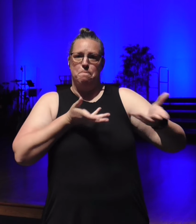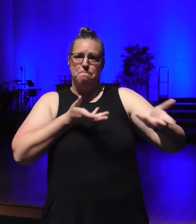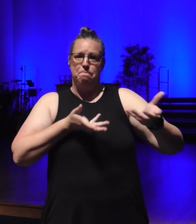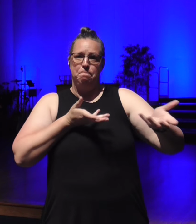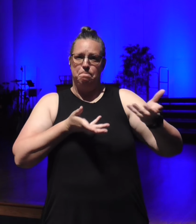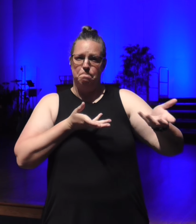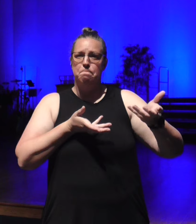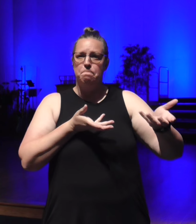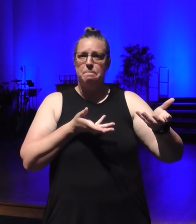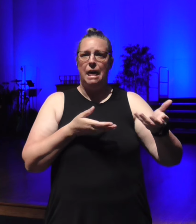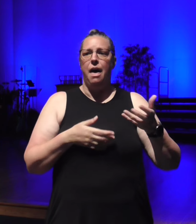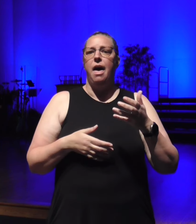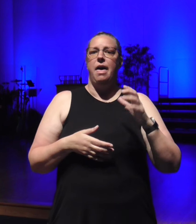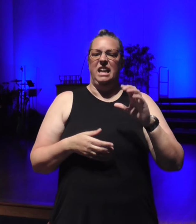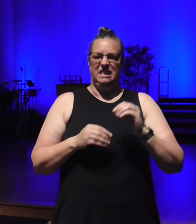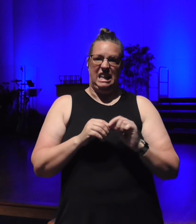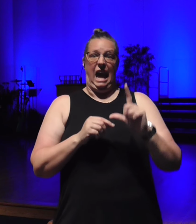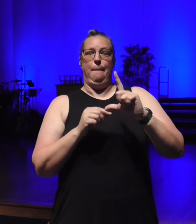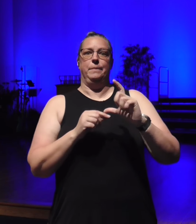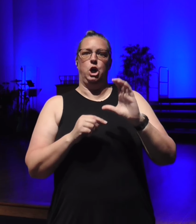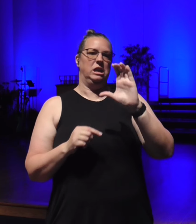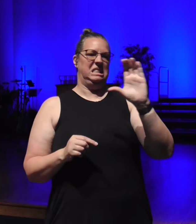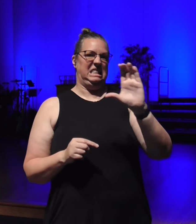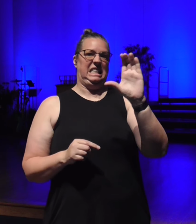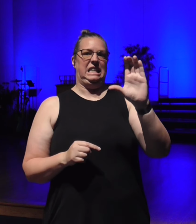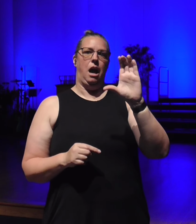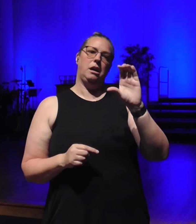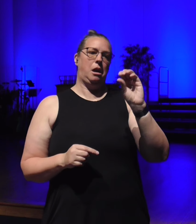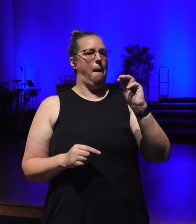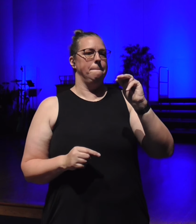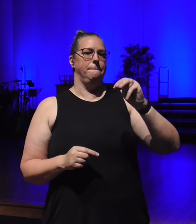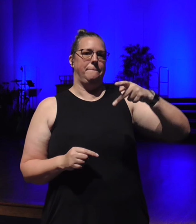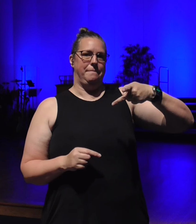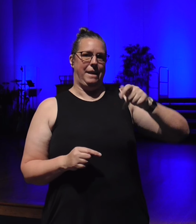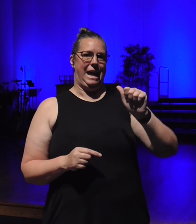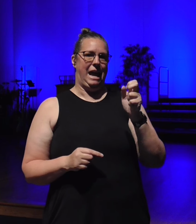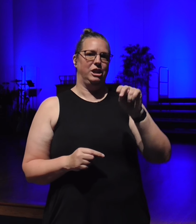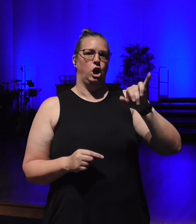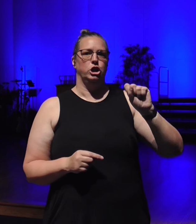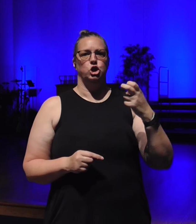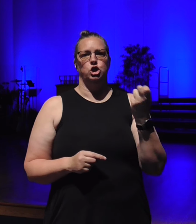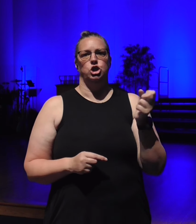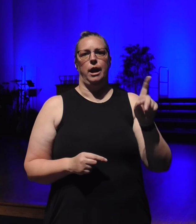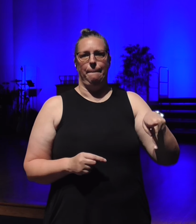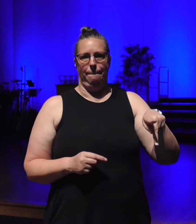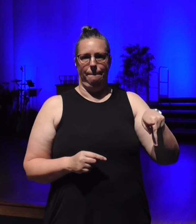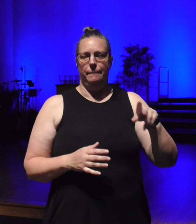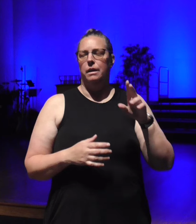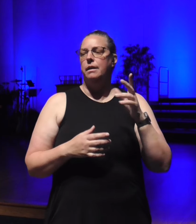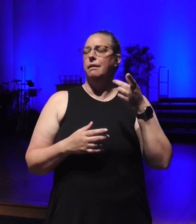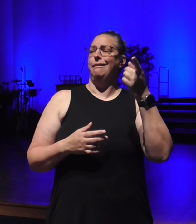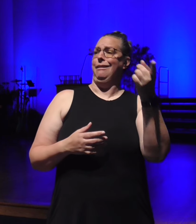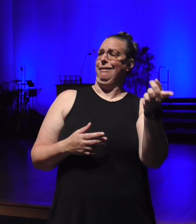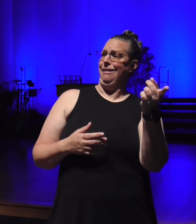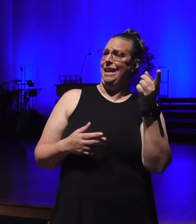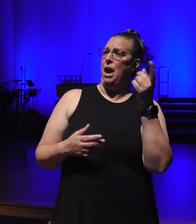this companionship with a capital C. It's this reminder that even though the